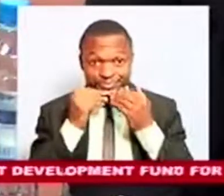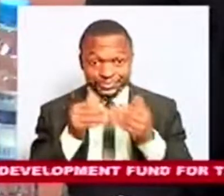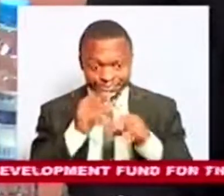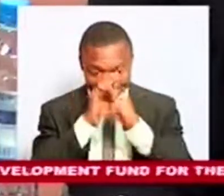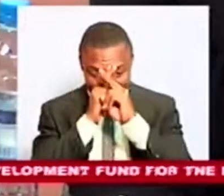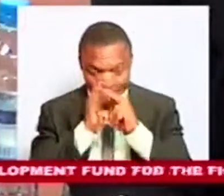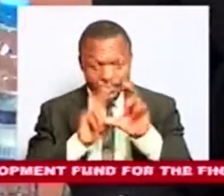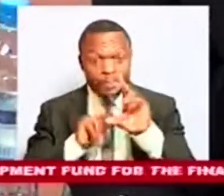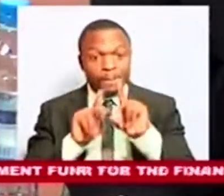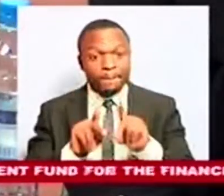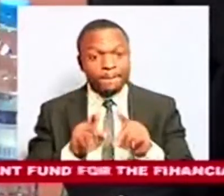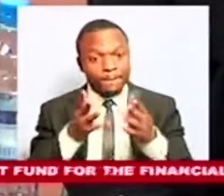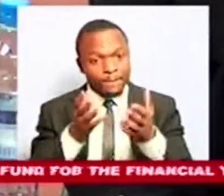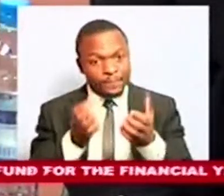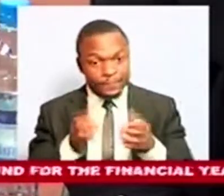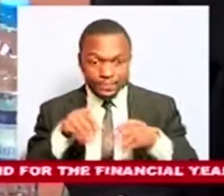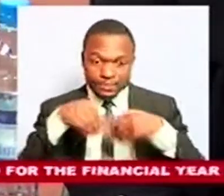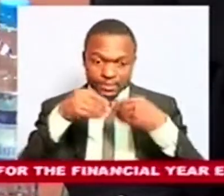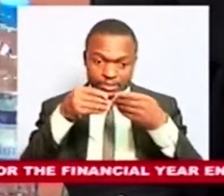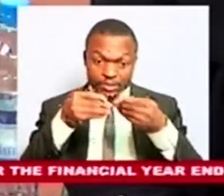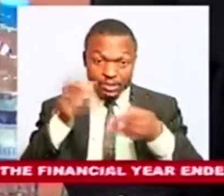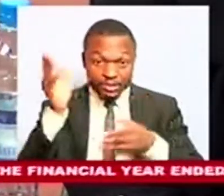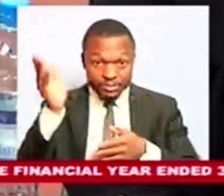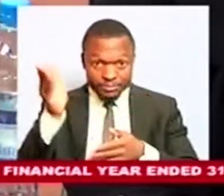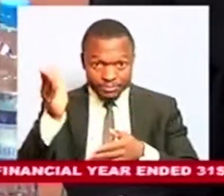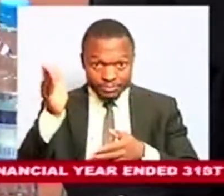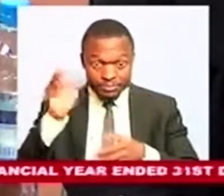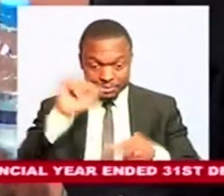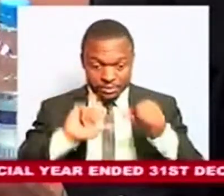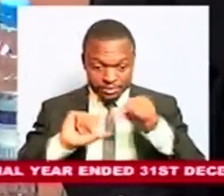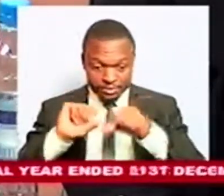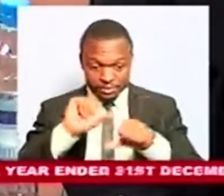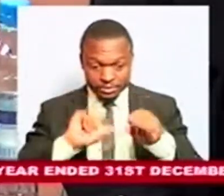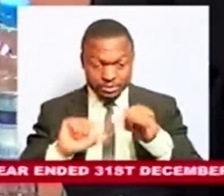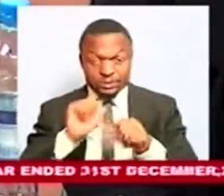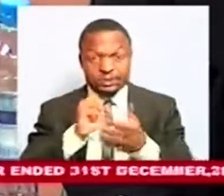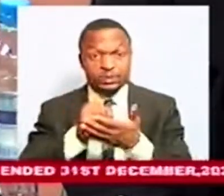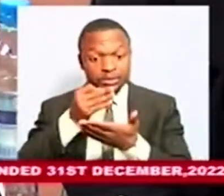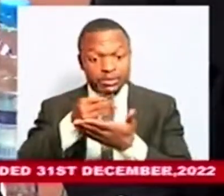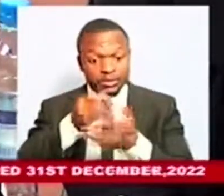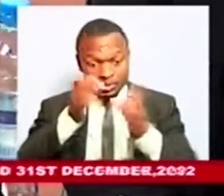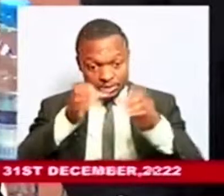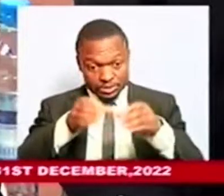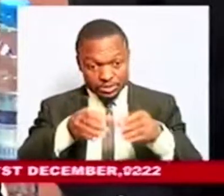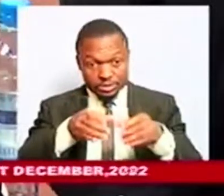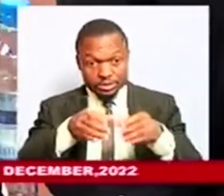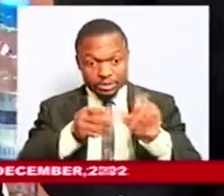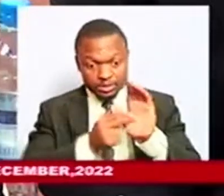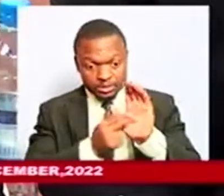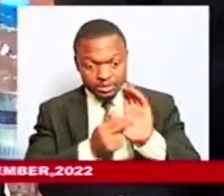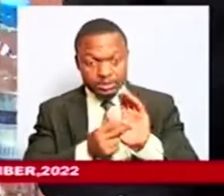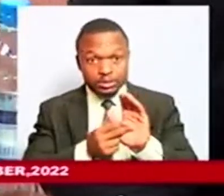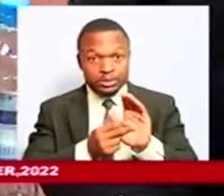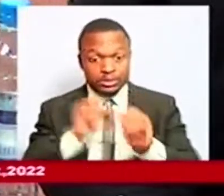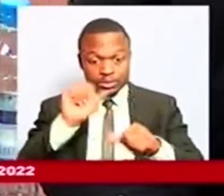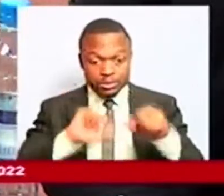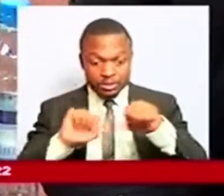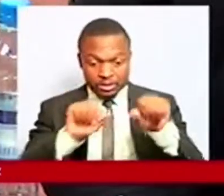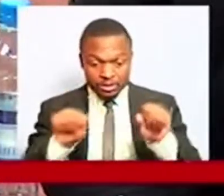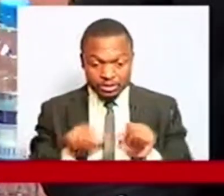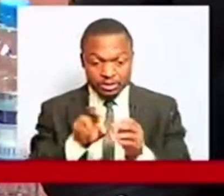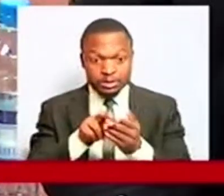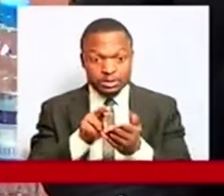Honorable Chairperson, I wish to make submission for the audit of Zambia Town Council cited in the Auditor General's report